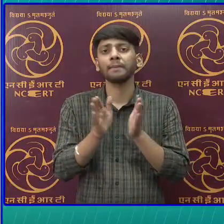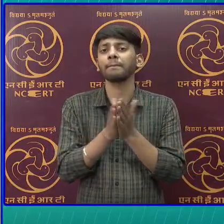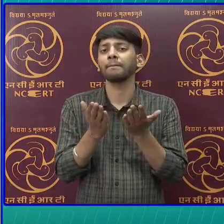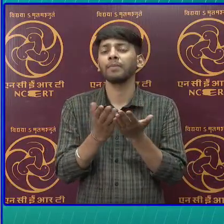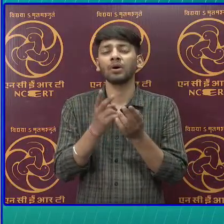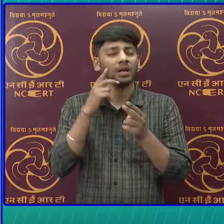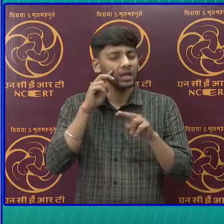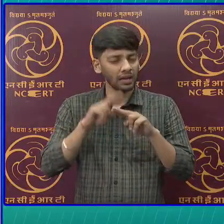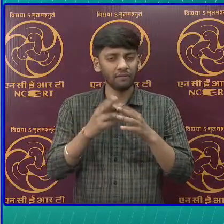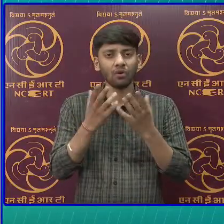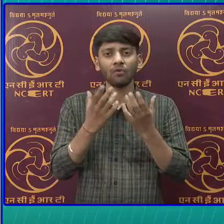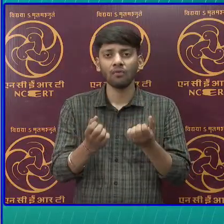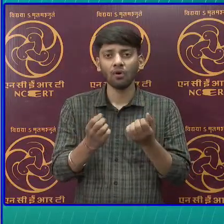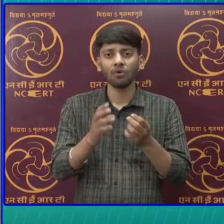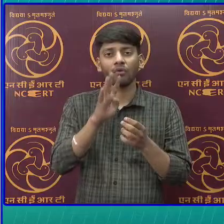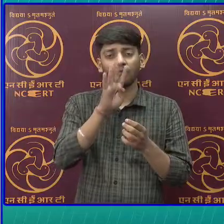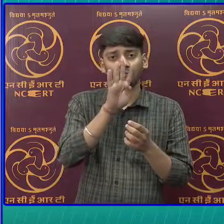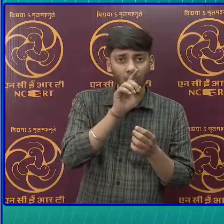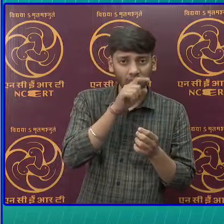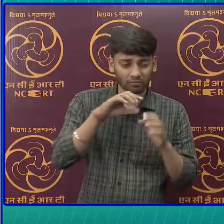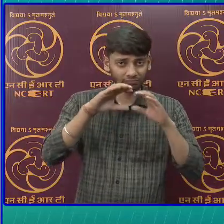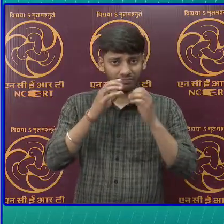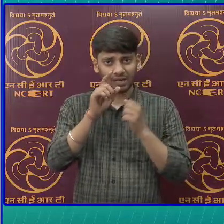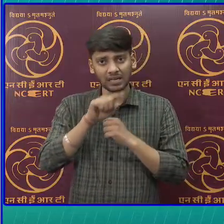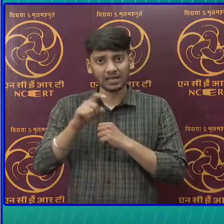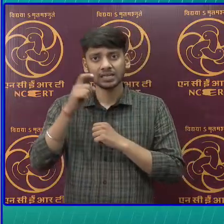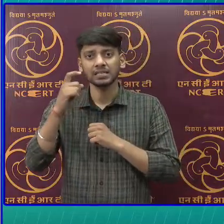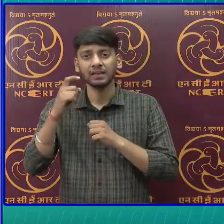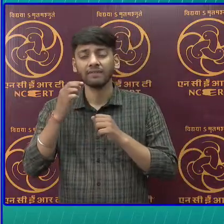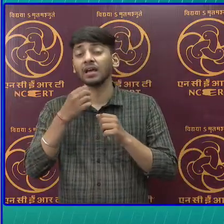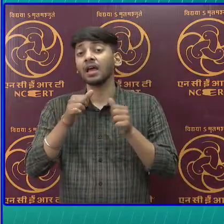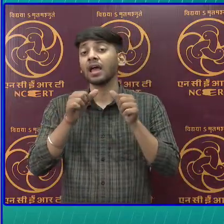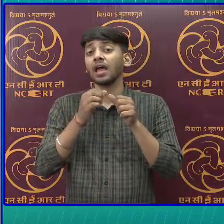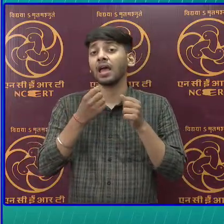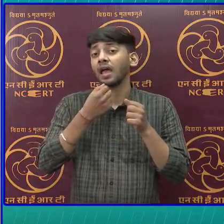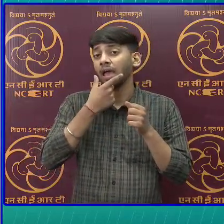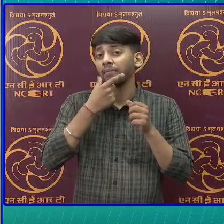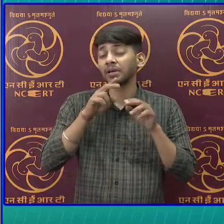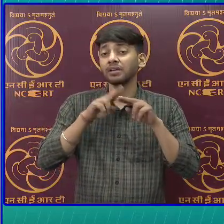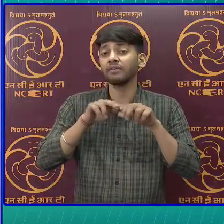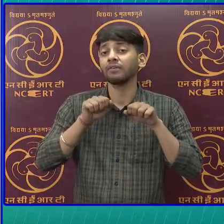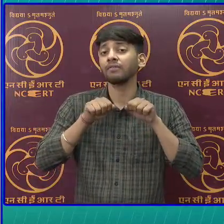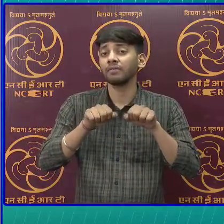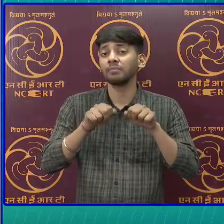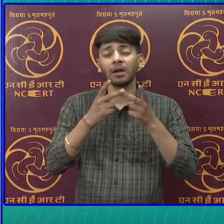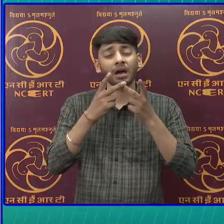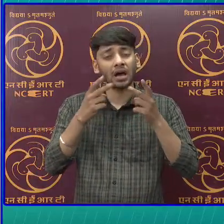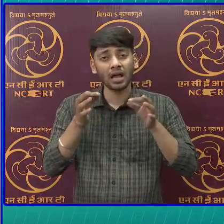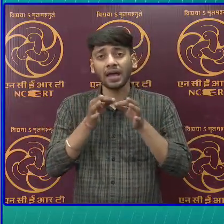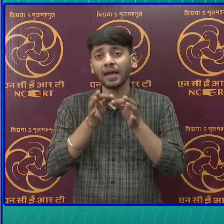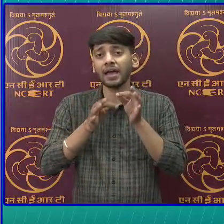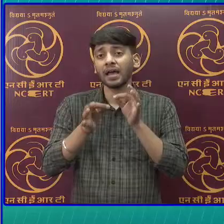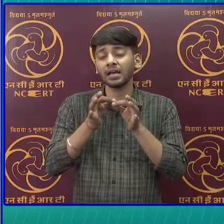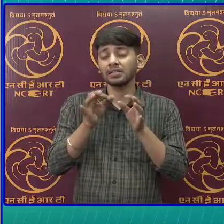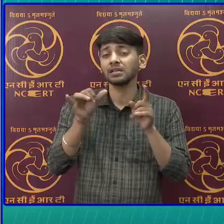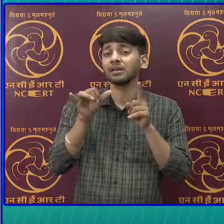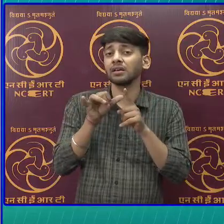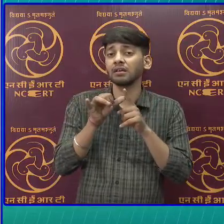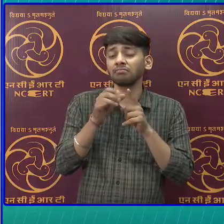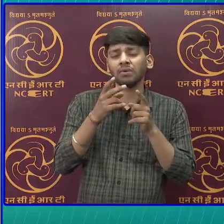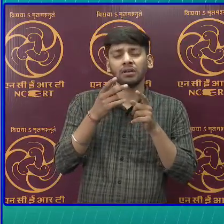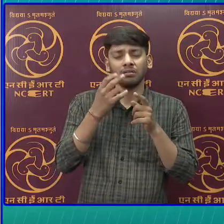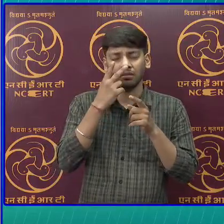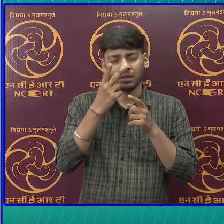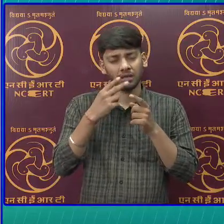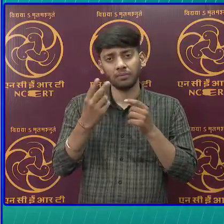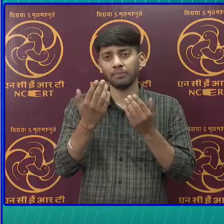grades 4 and 7 are now available on Amazon, Flipkart and also on the official NCERT website.